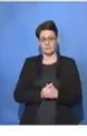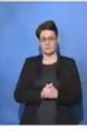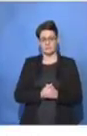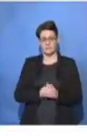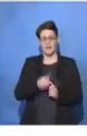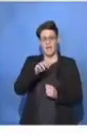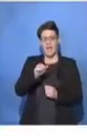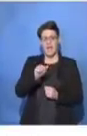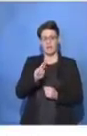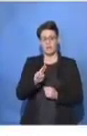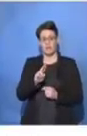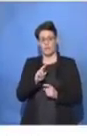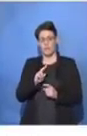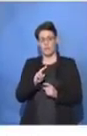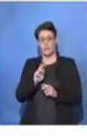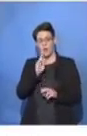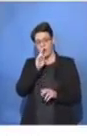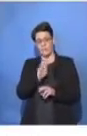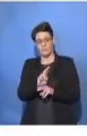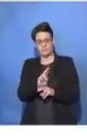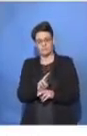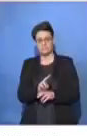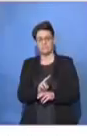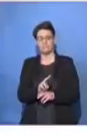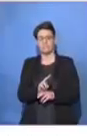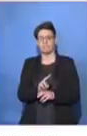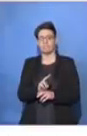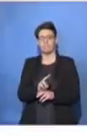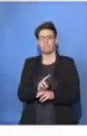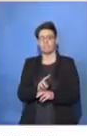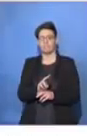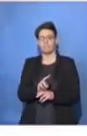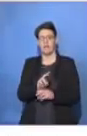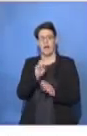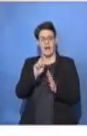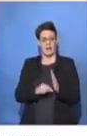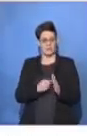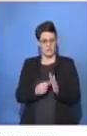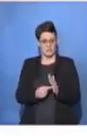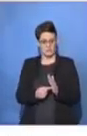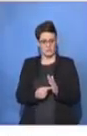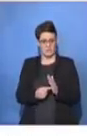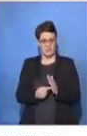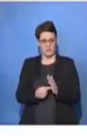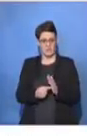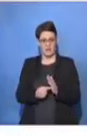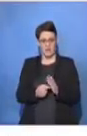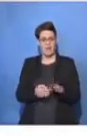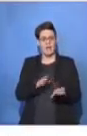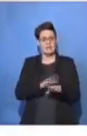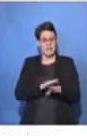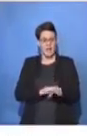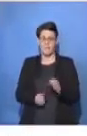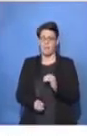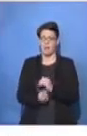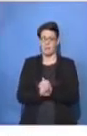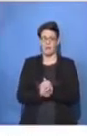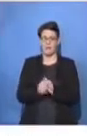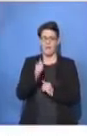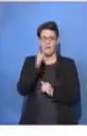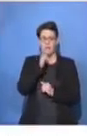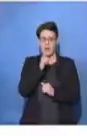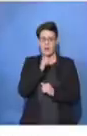the AU mission observed the elections as being held at a time when the